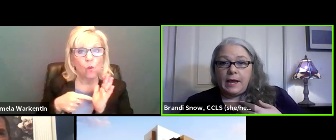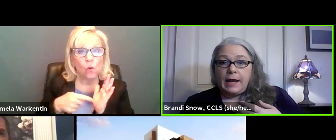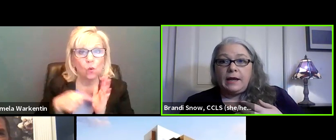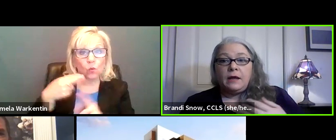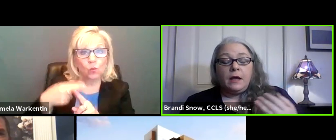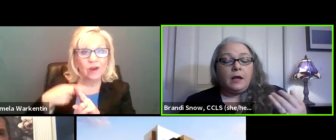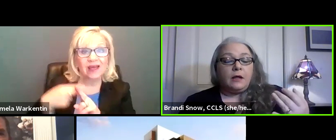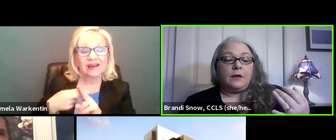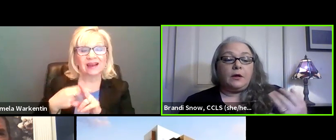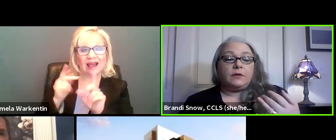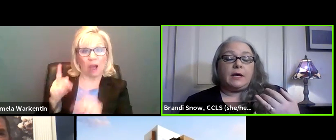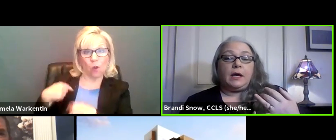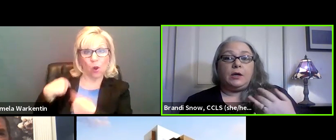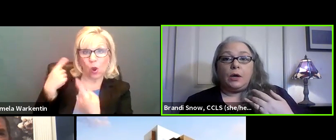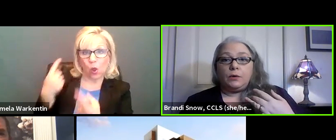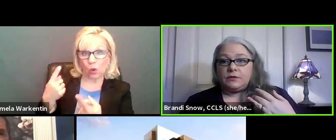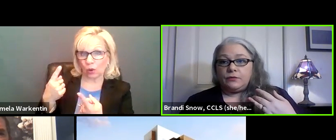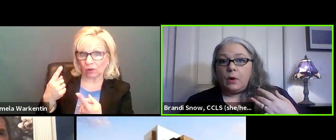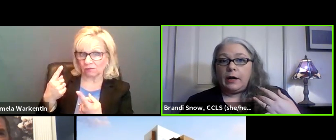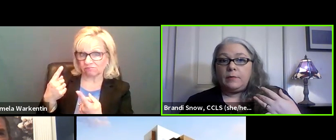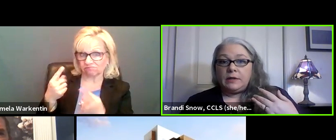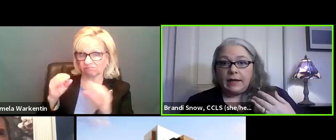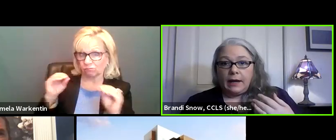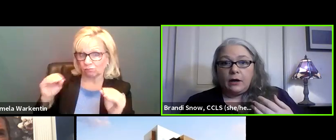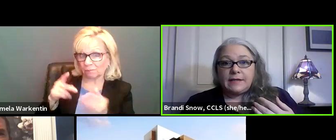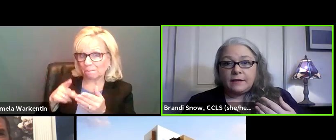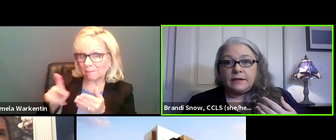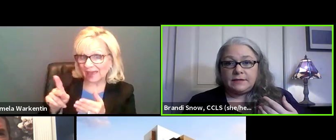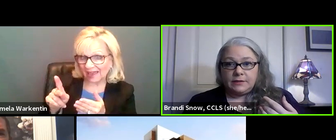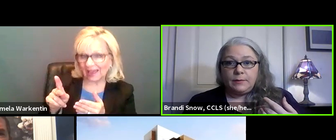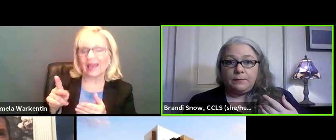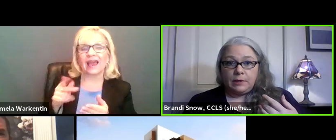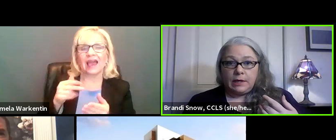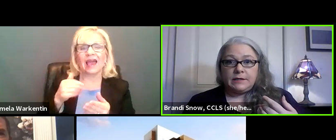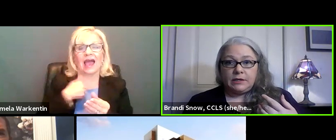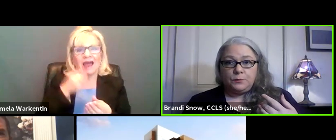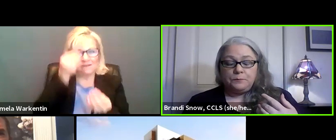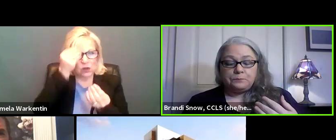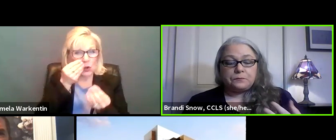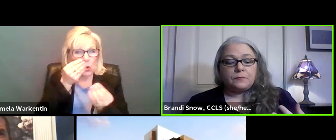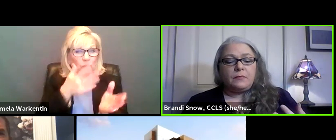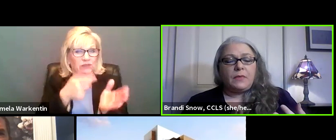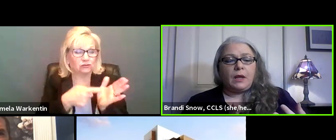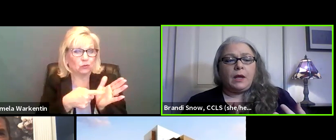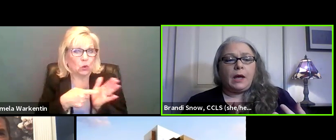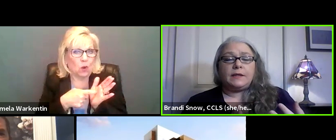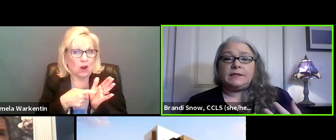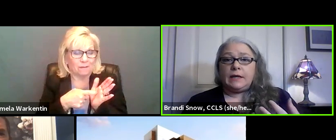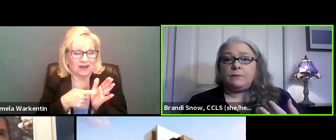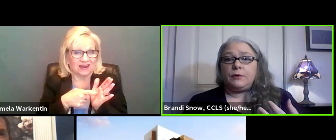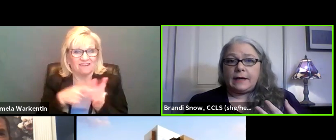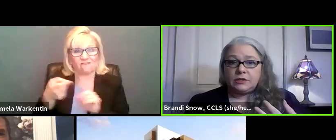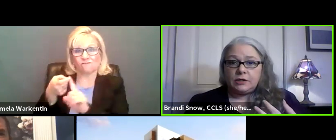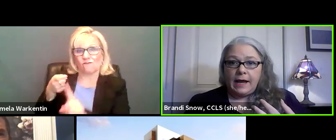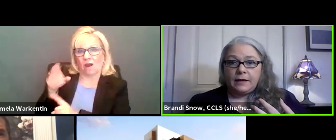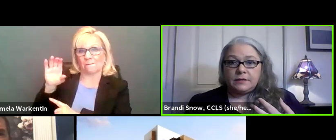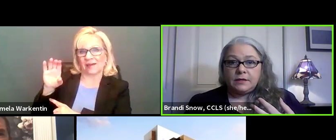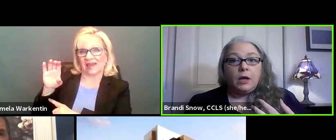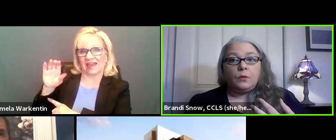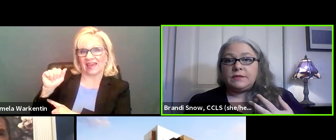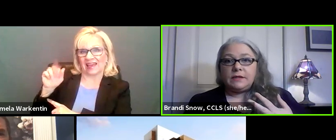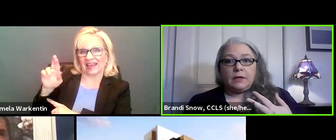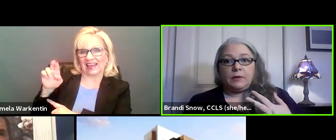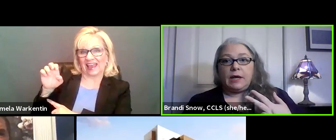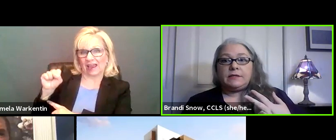able to pay, there's a notice requirement in the CARES Act that still may apply to you. The Tenant Protection